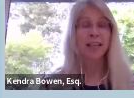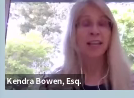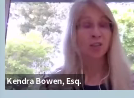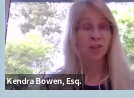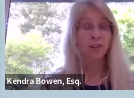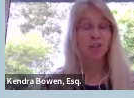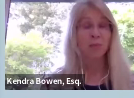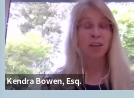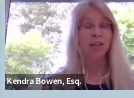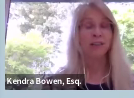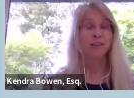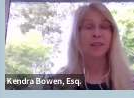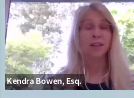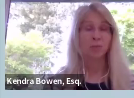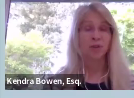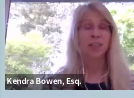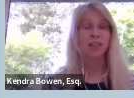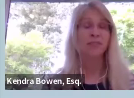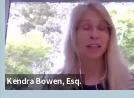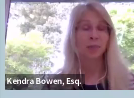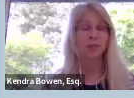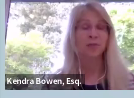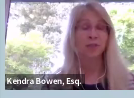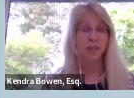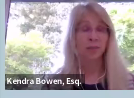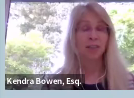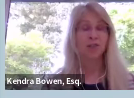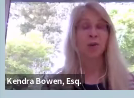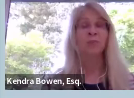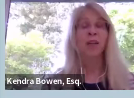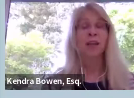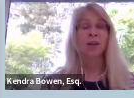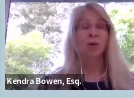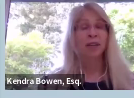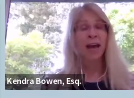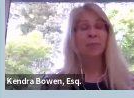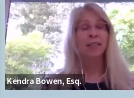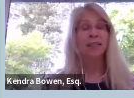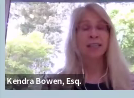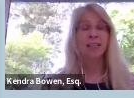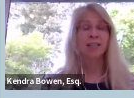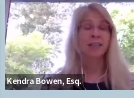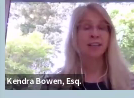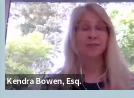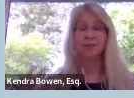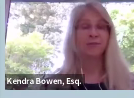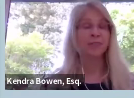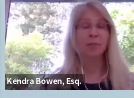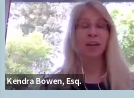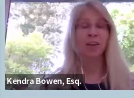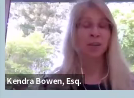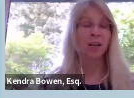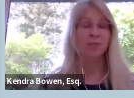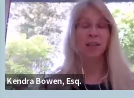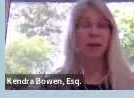there is a conservatorship hearing and proceeding available for families. So what would happen is if